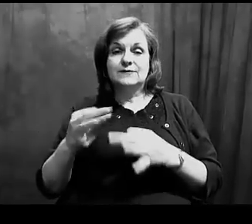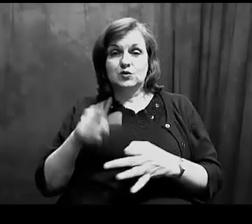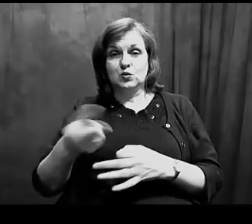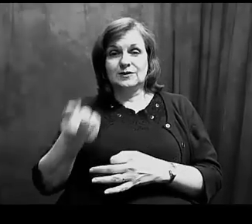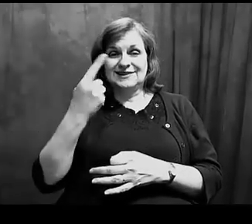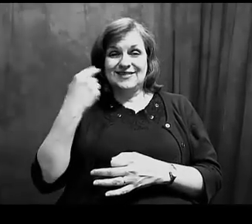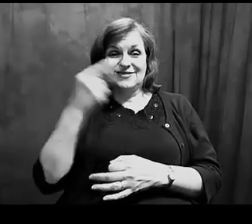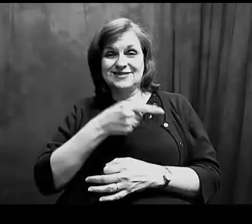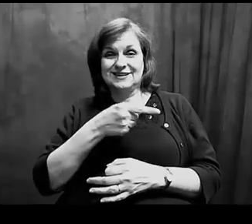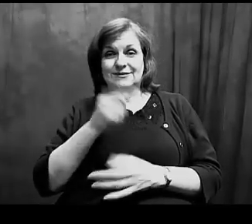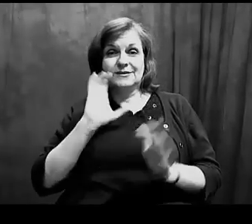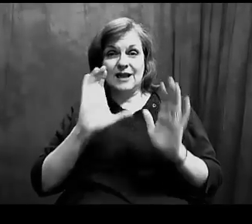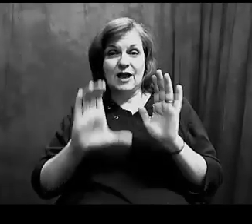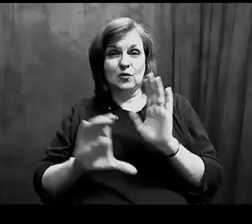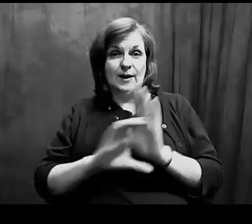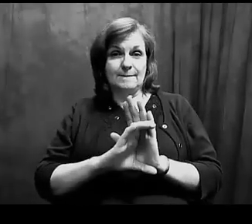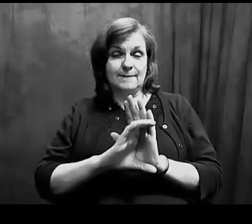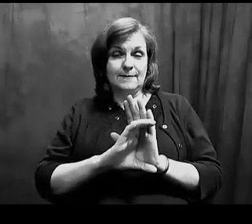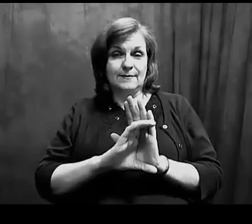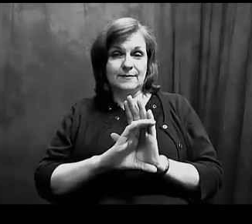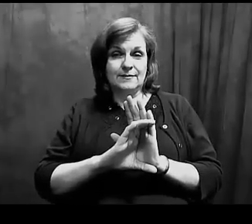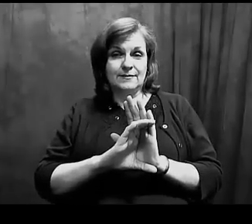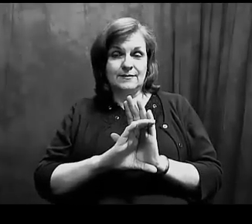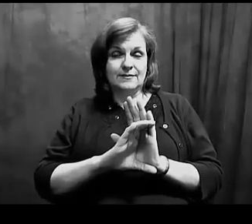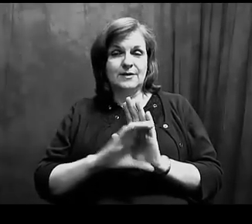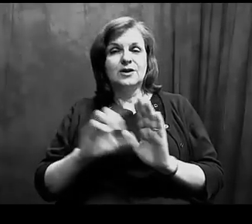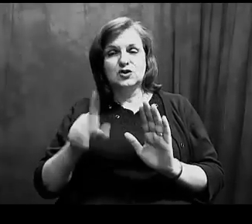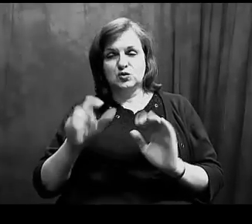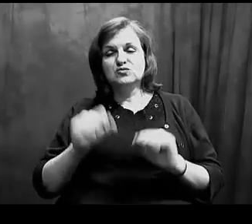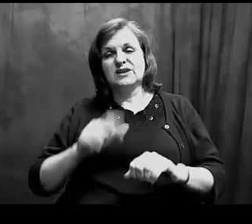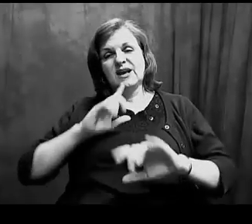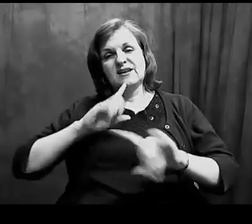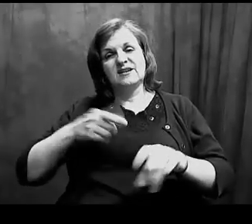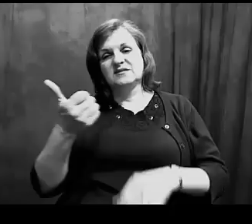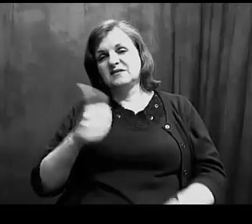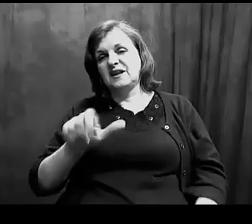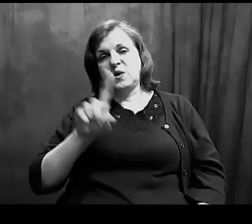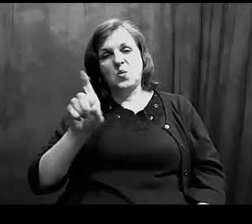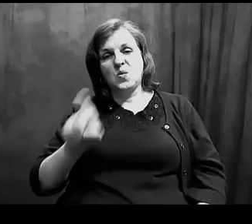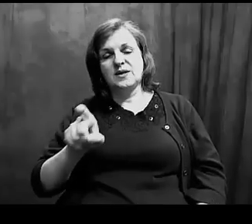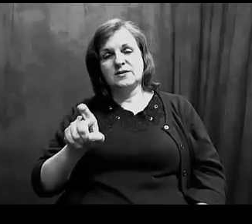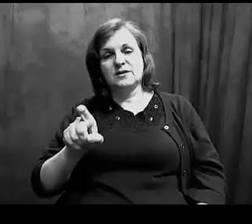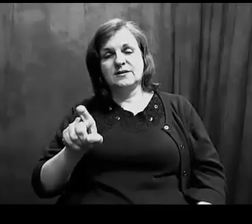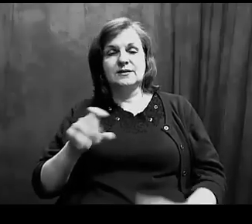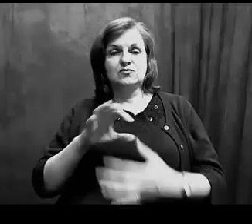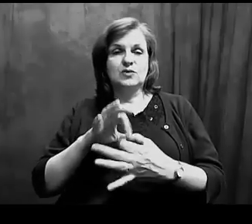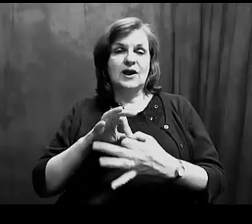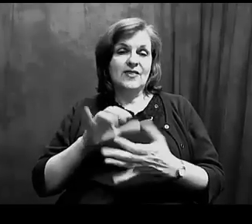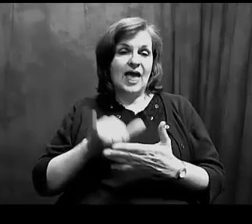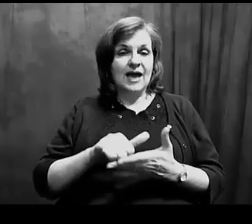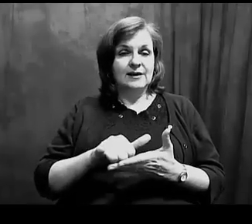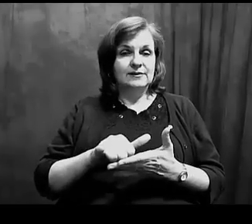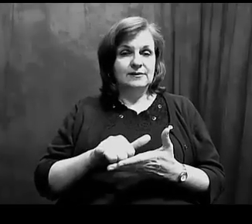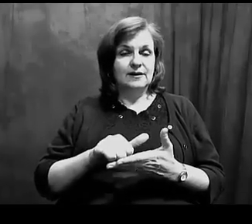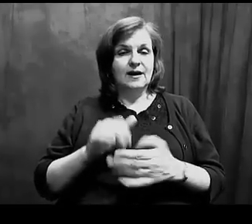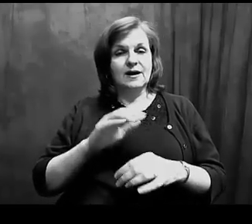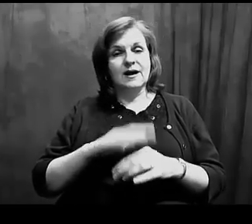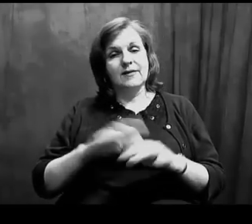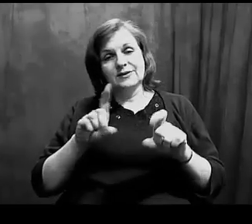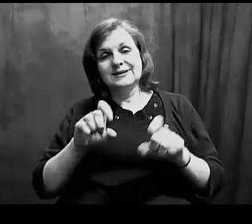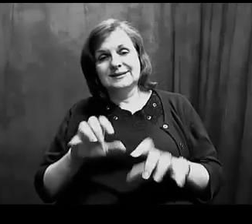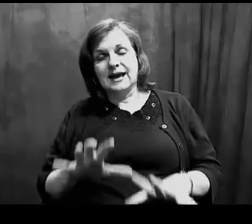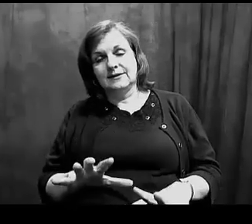and going out. If you understand this diagram, you would be good with any questions